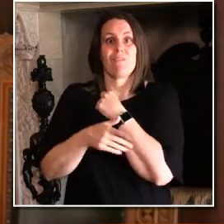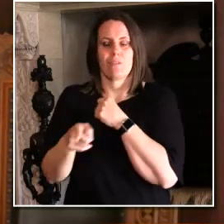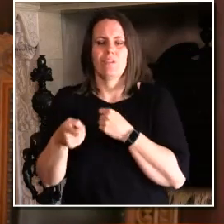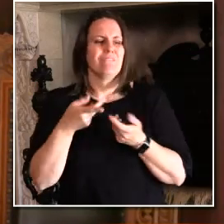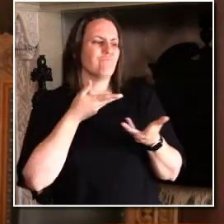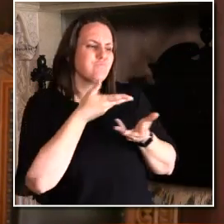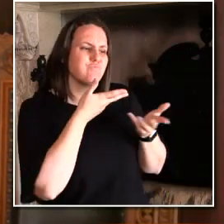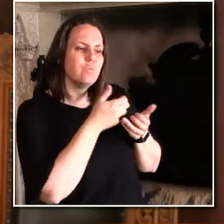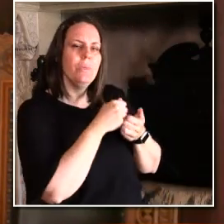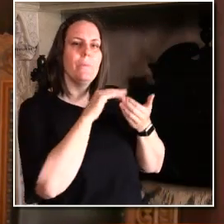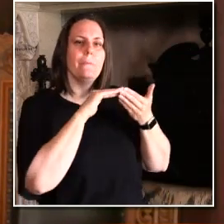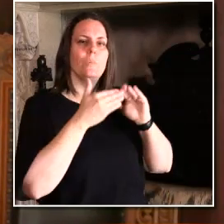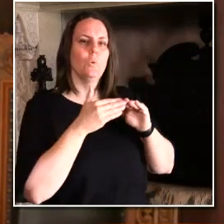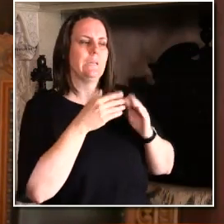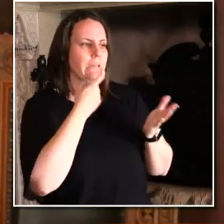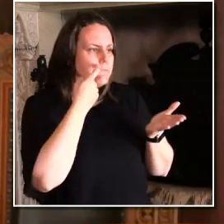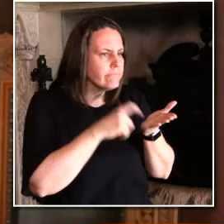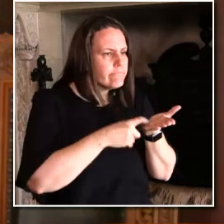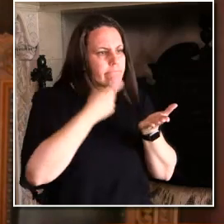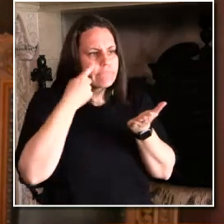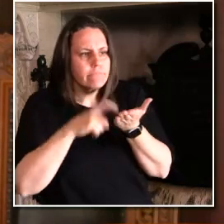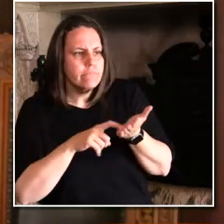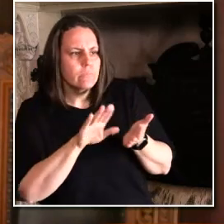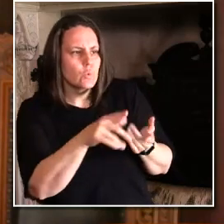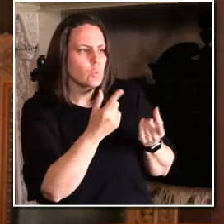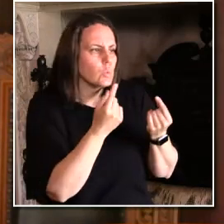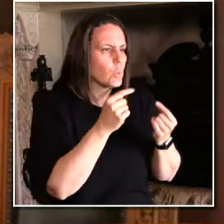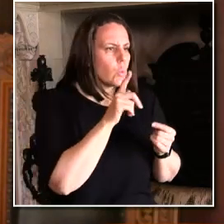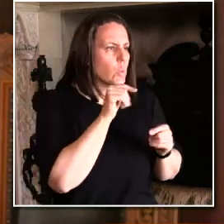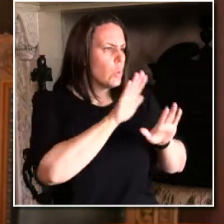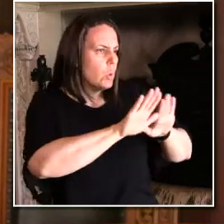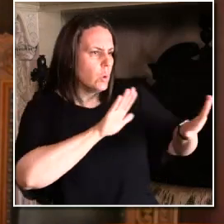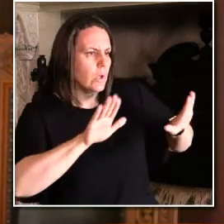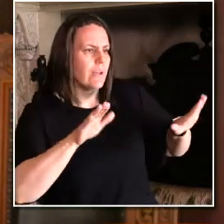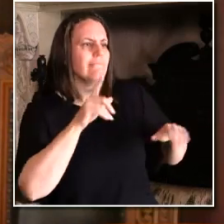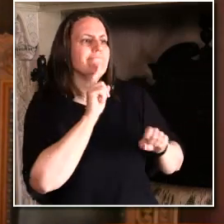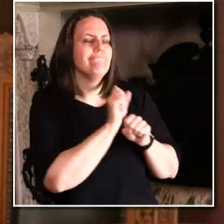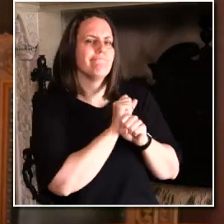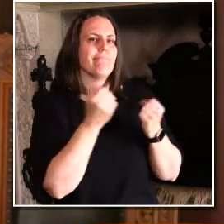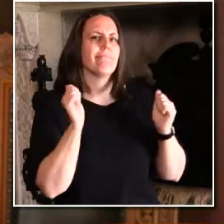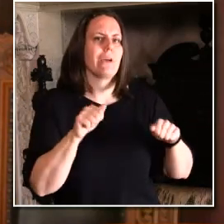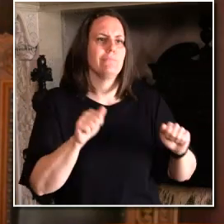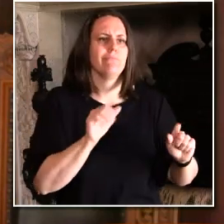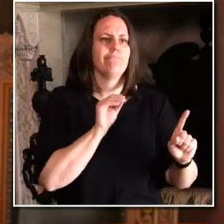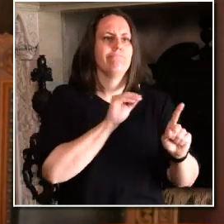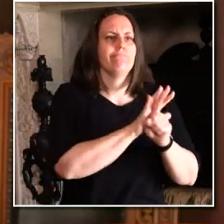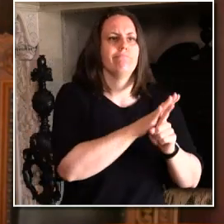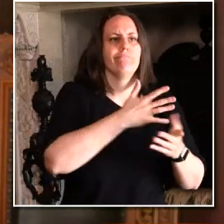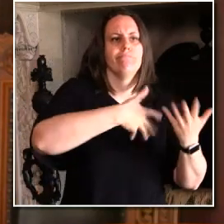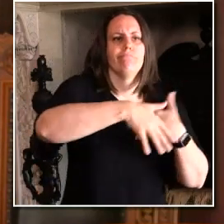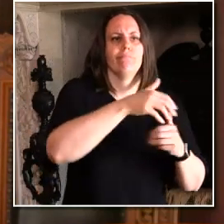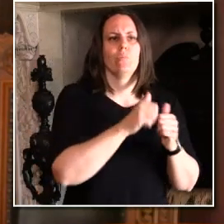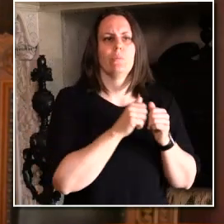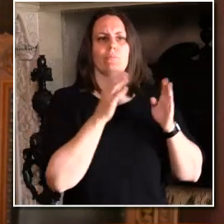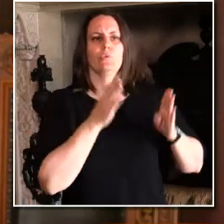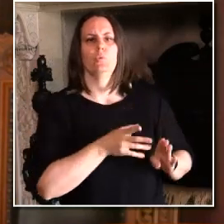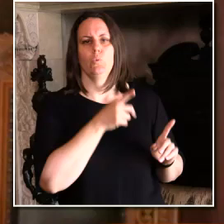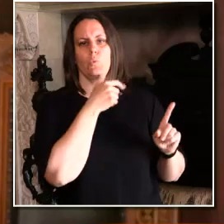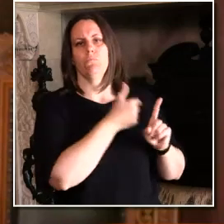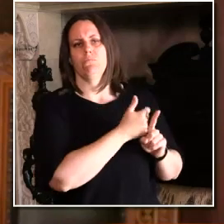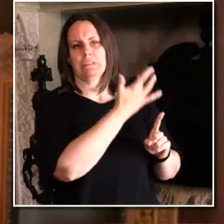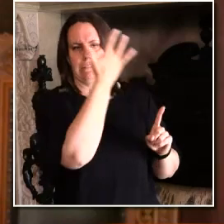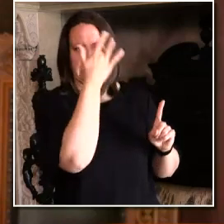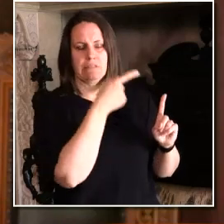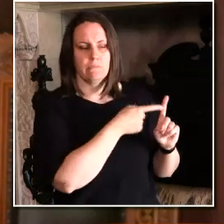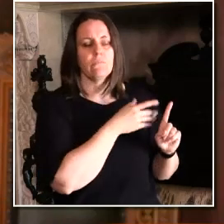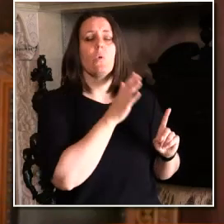any other cases associated with an outbreak are put in isolation. And so there are specific rules public health is using to